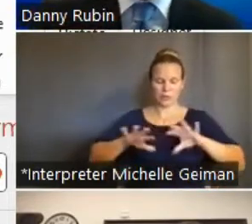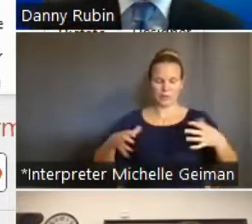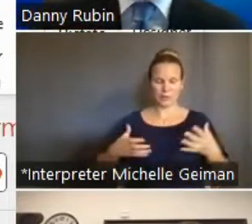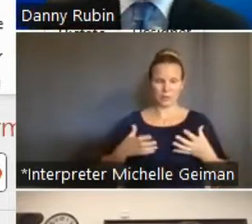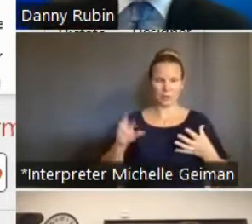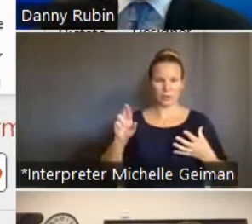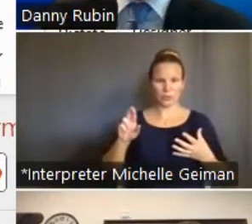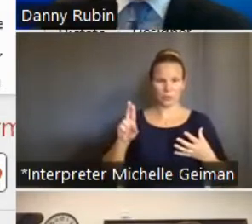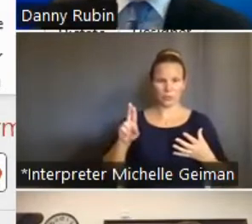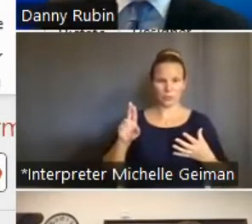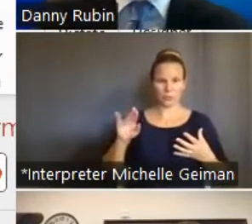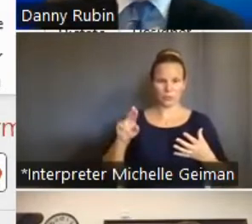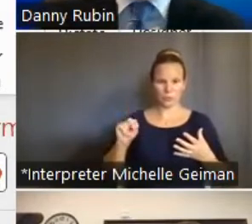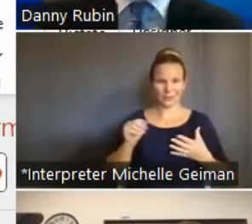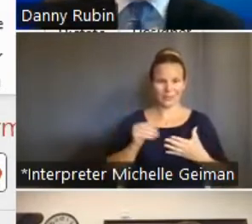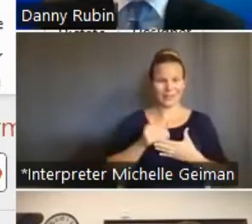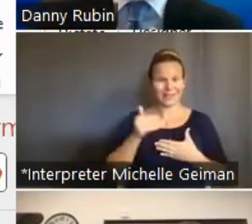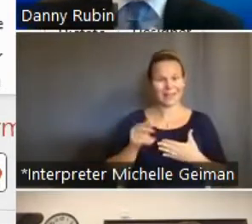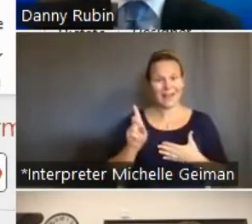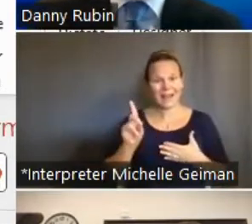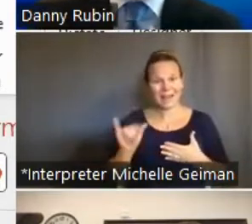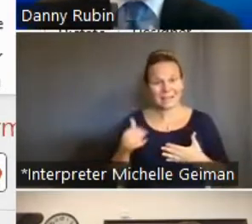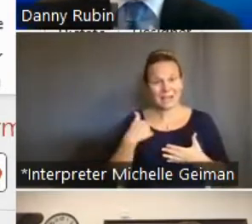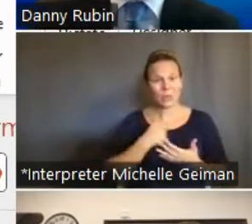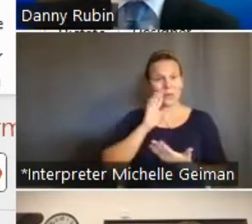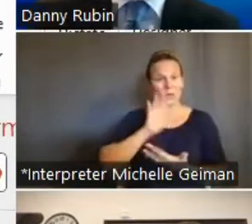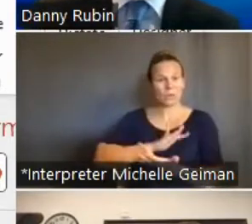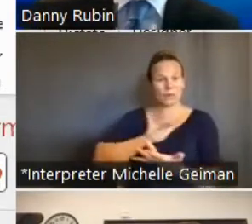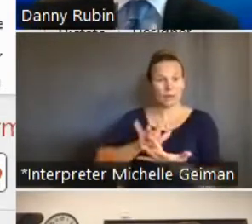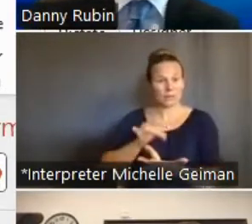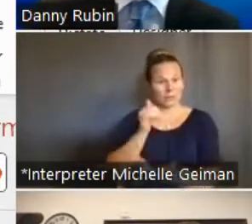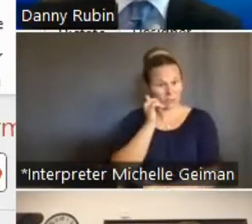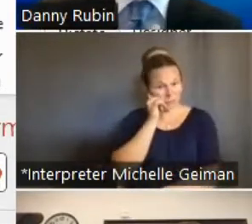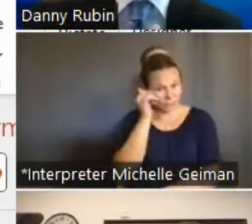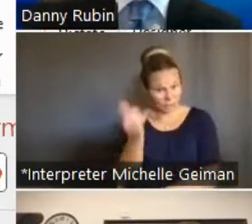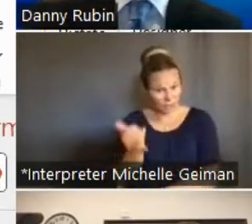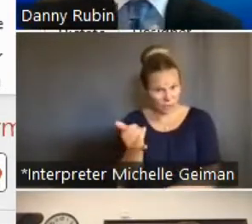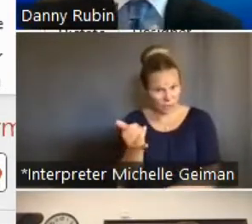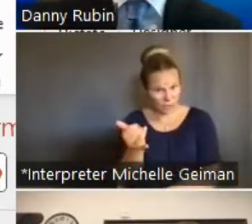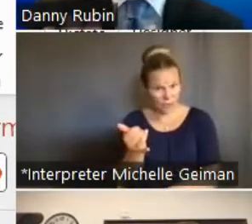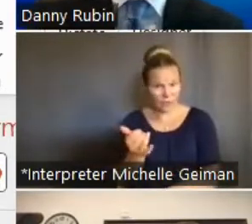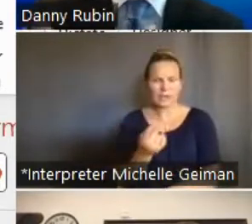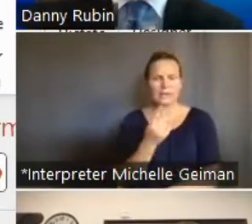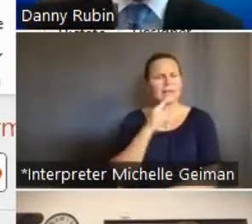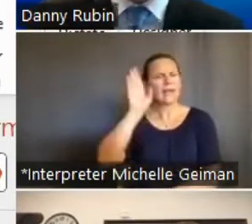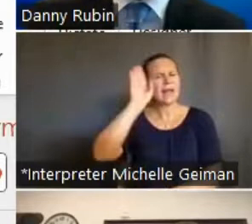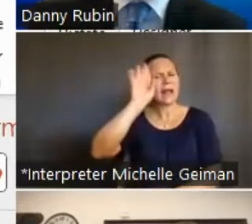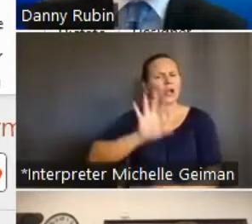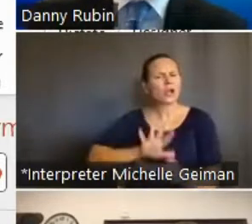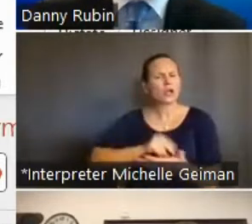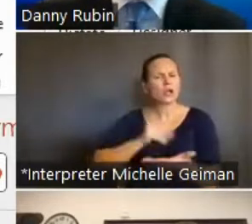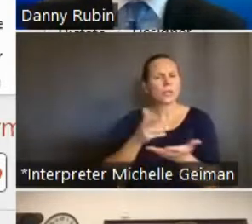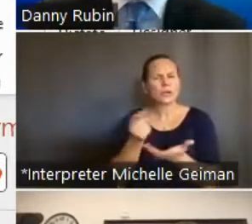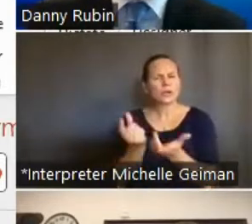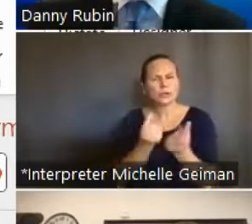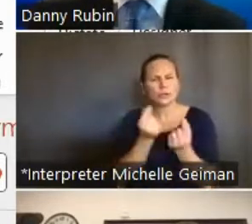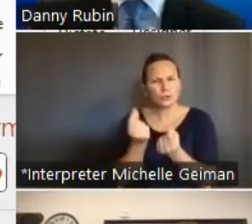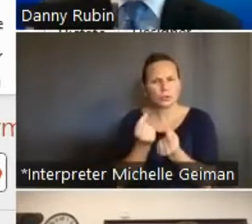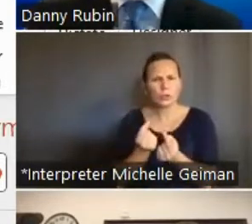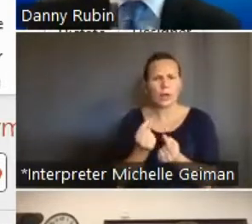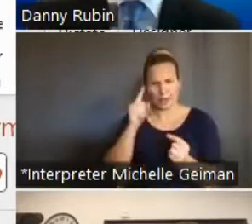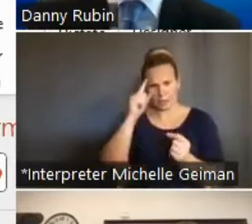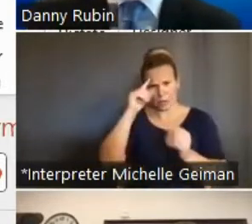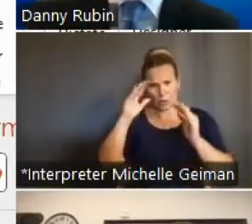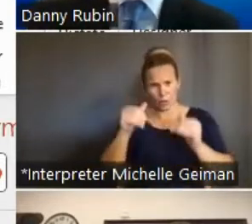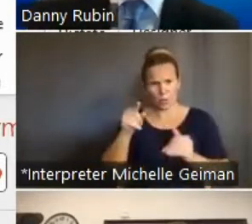you by phone the next day for 5 minutes to say hello, learn what you do, and help you make the most of our resources. We come